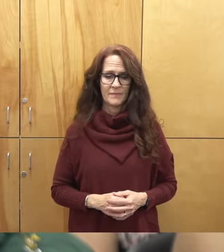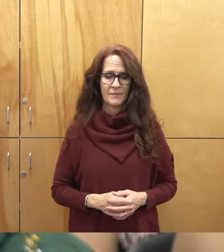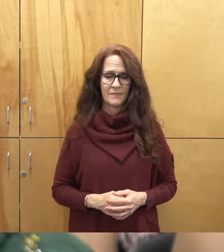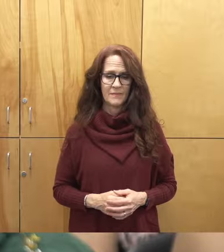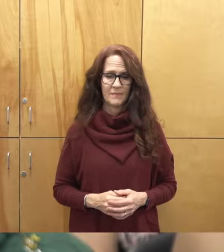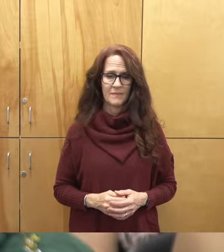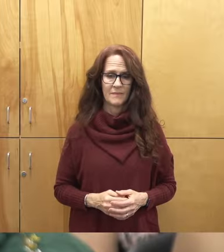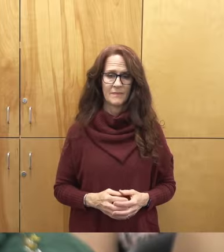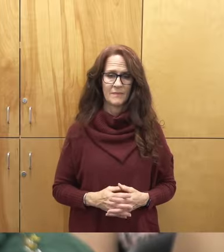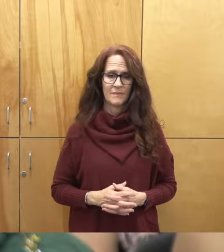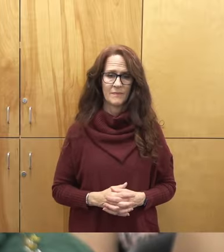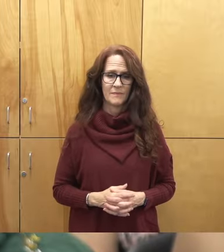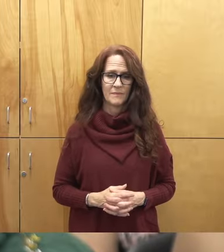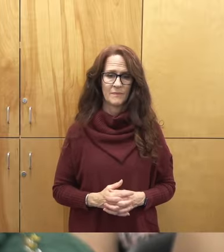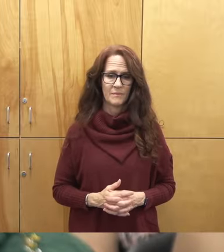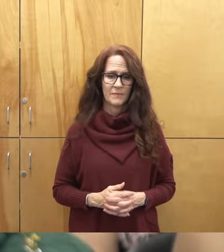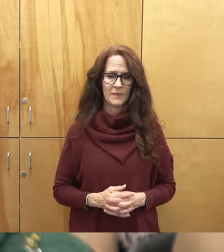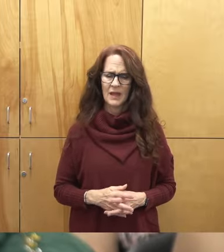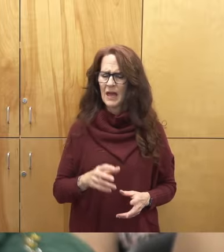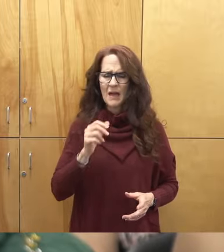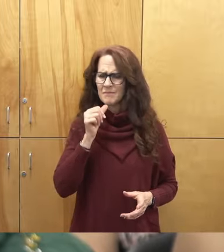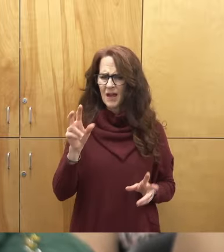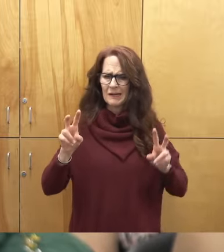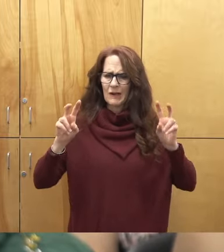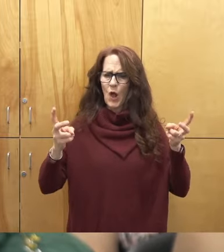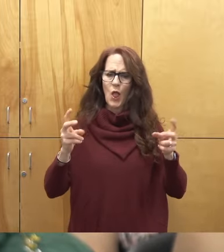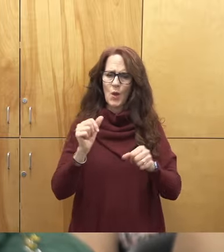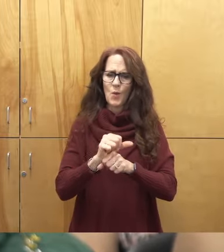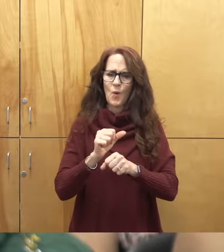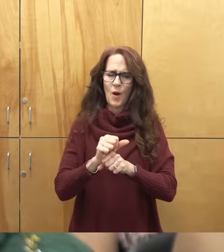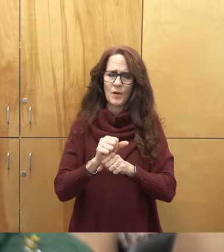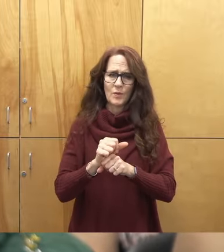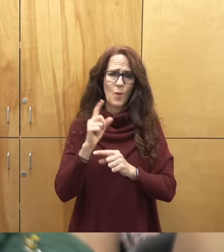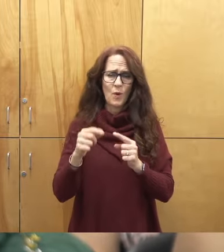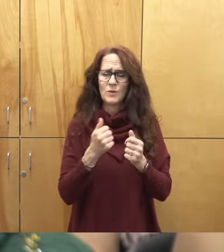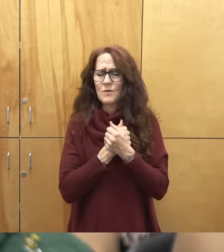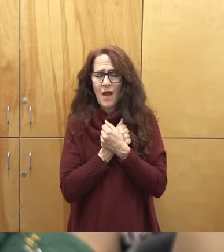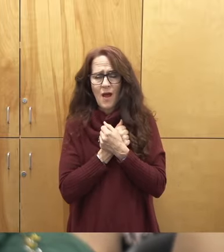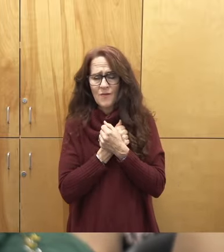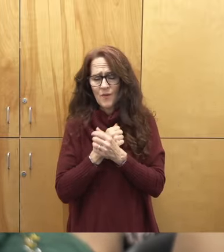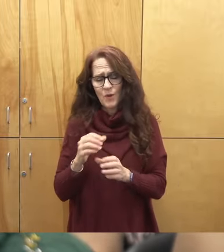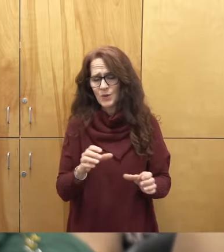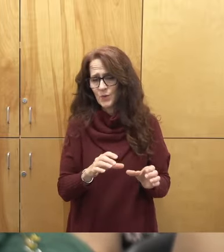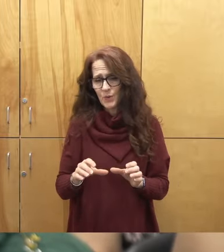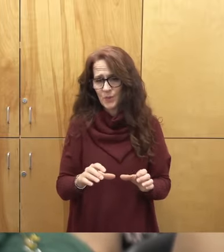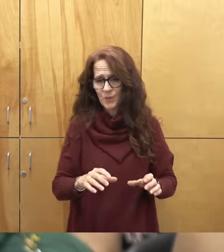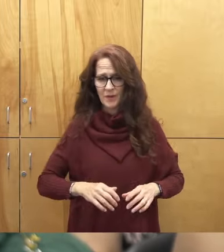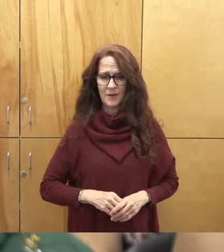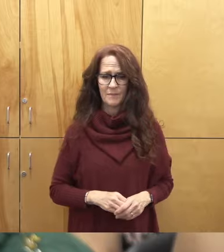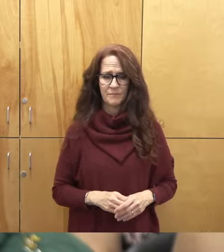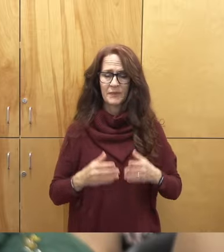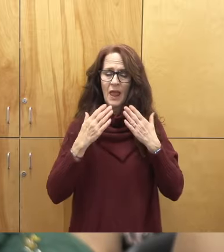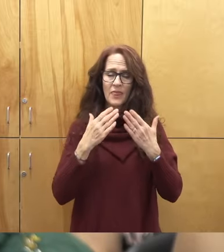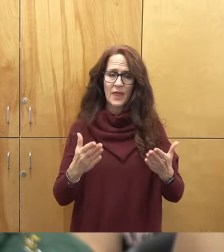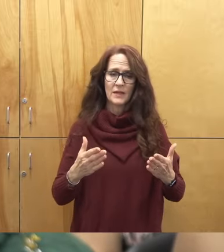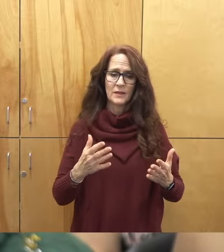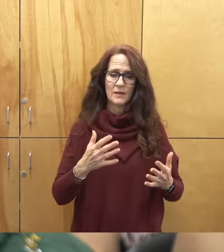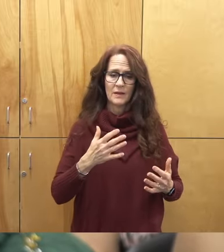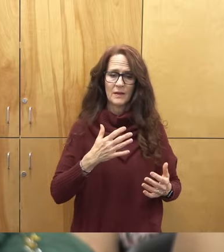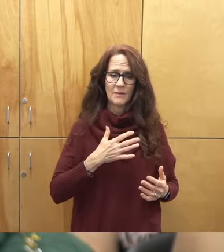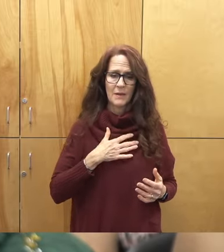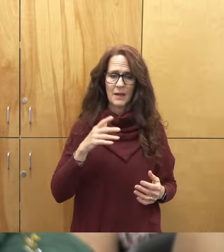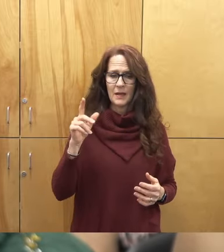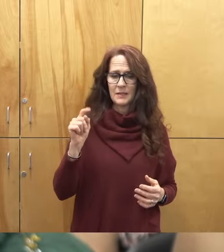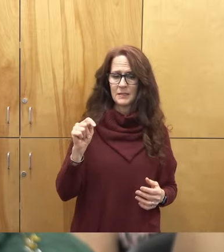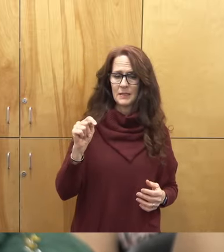And I'm not going to call it work because it's not work when you love what you do. And I want to say thank you to my TISB